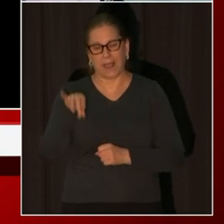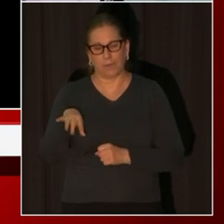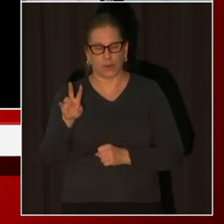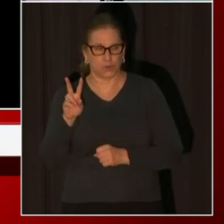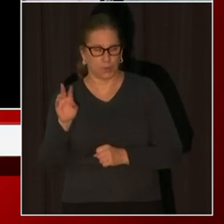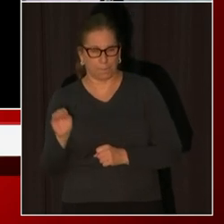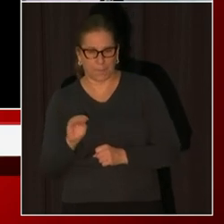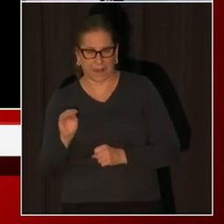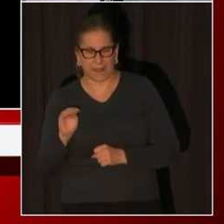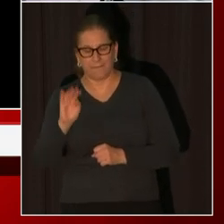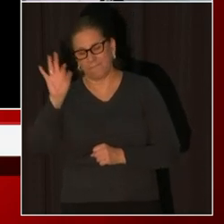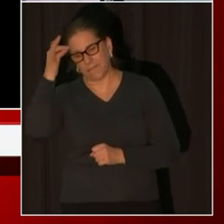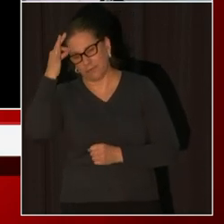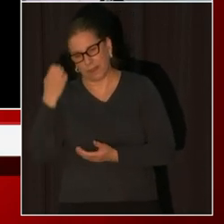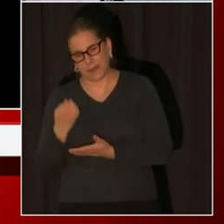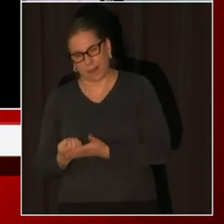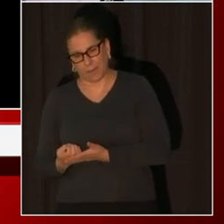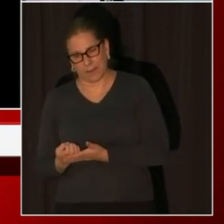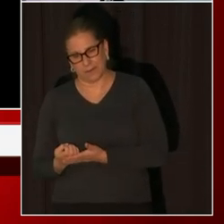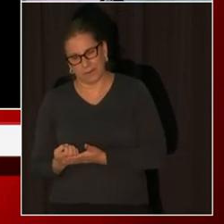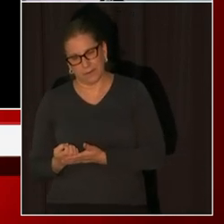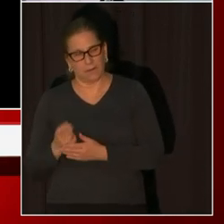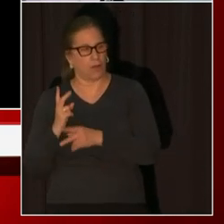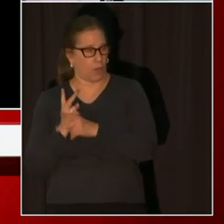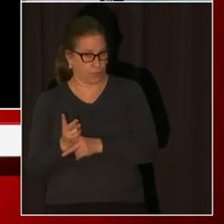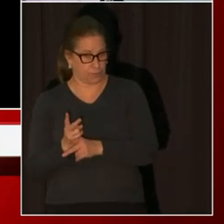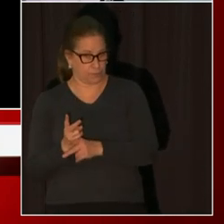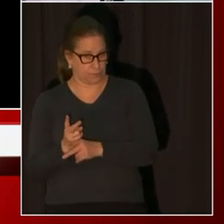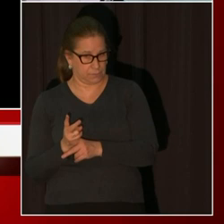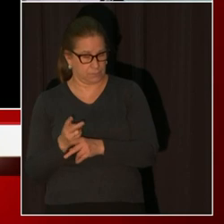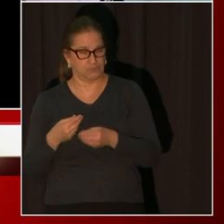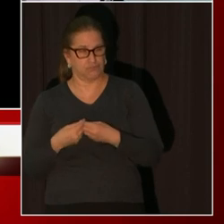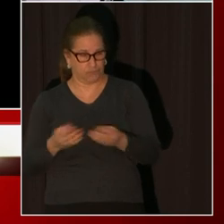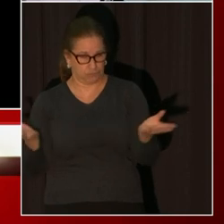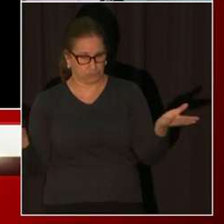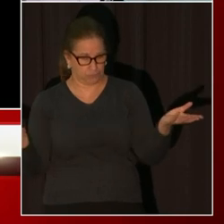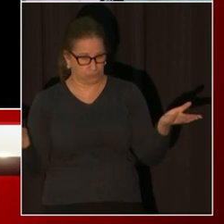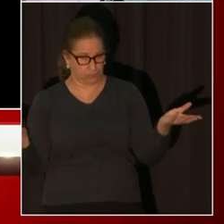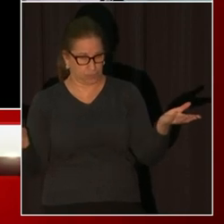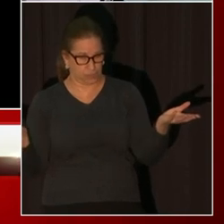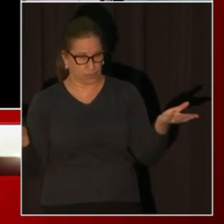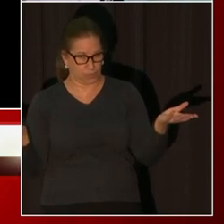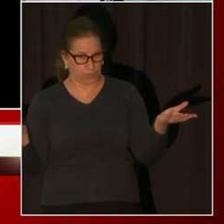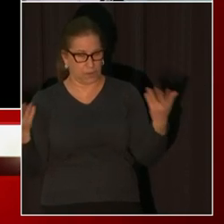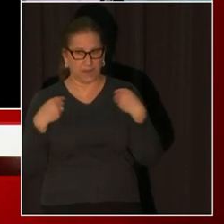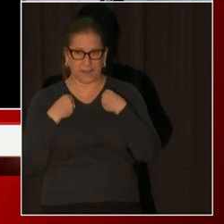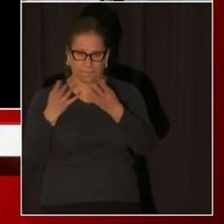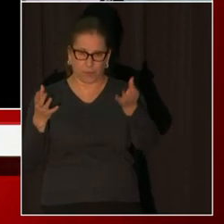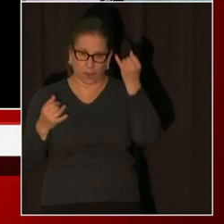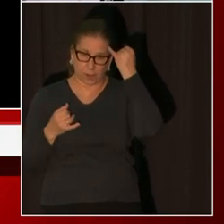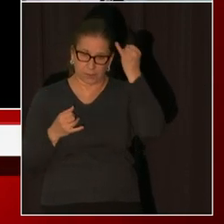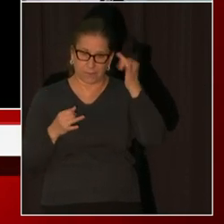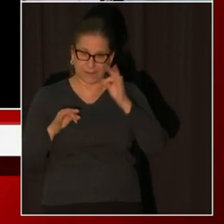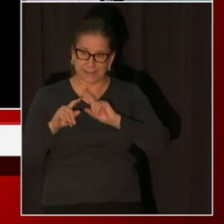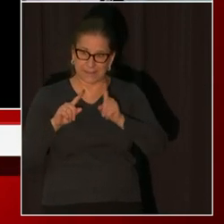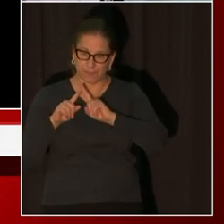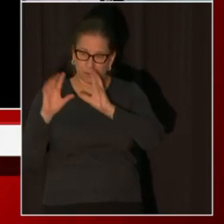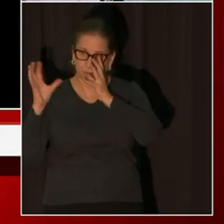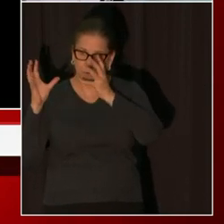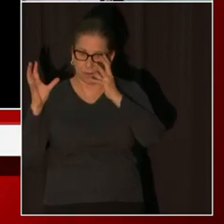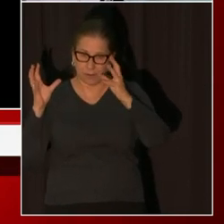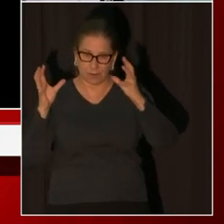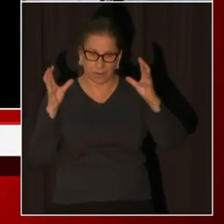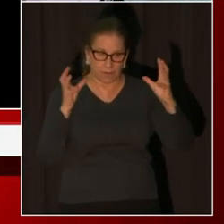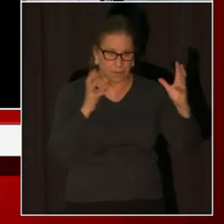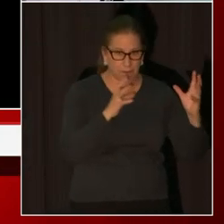loans have also been awarded. This just gives you a sense of some of the other categories of federal assistance that we are